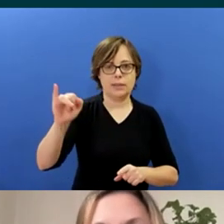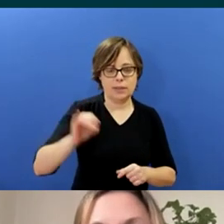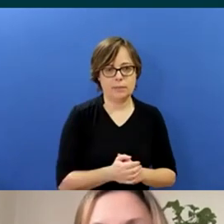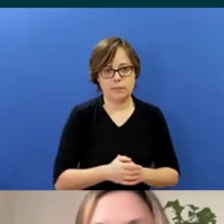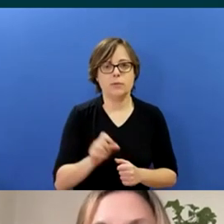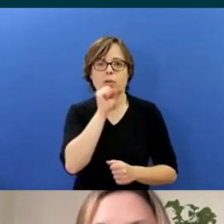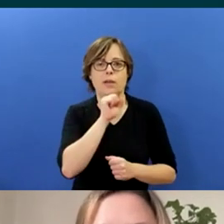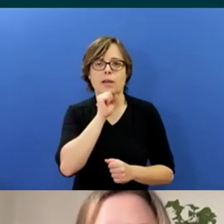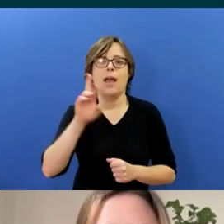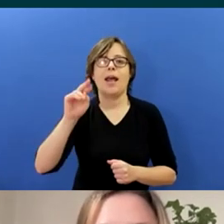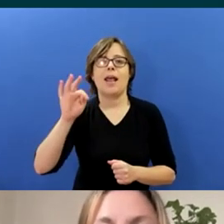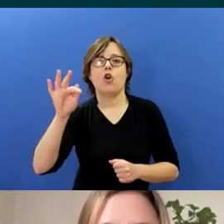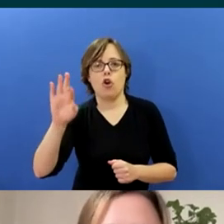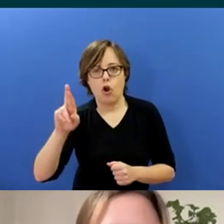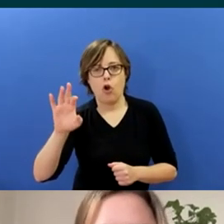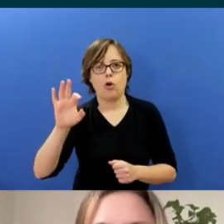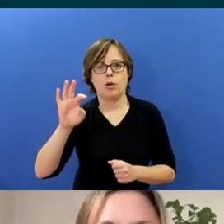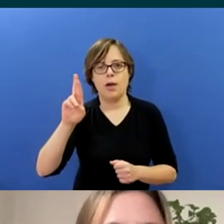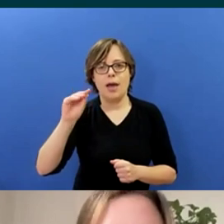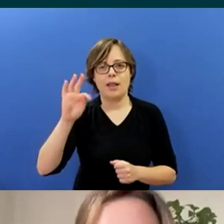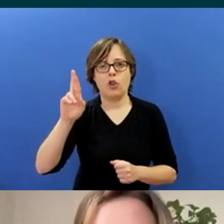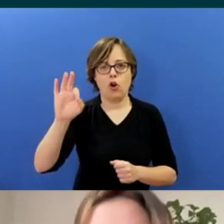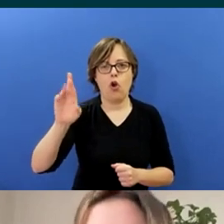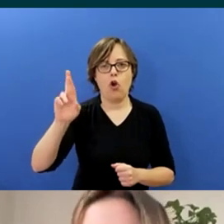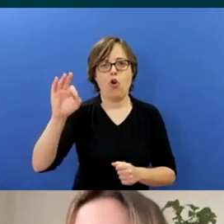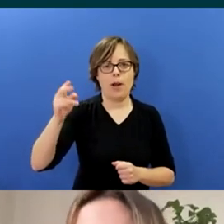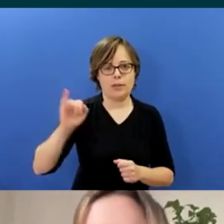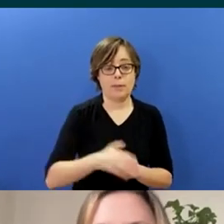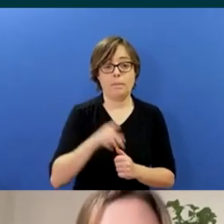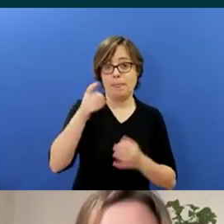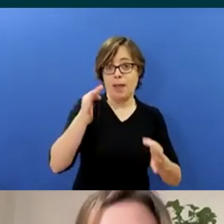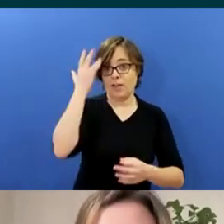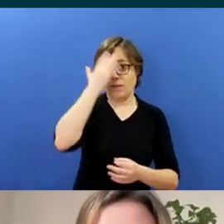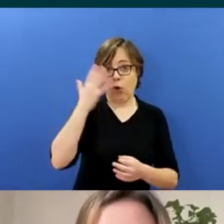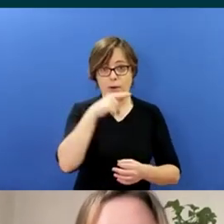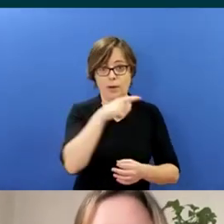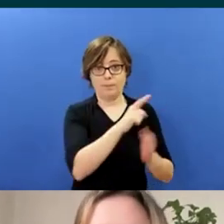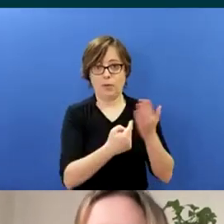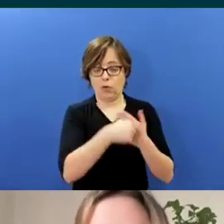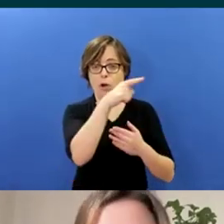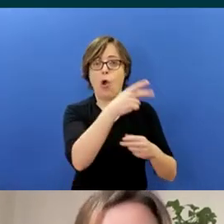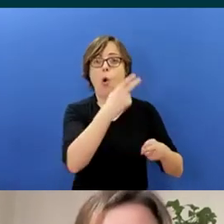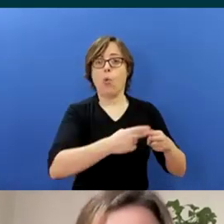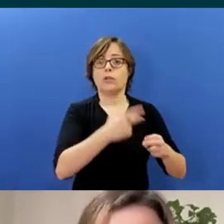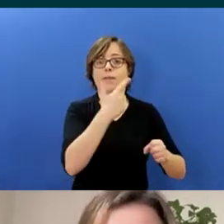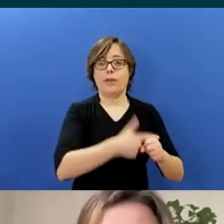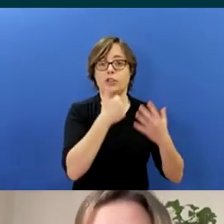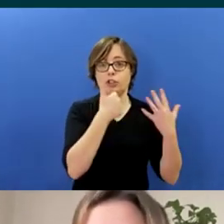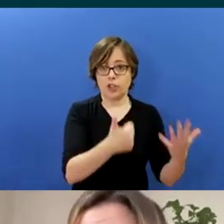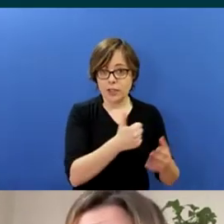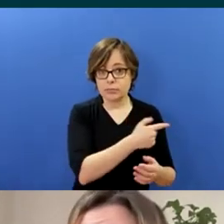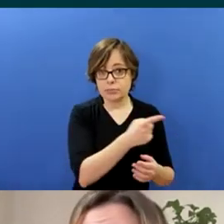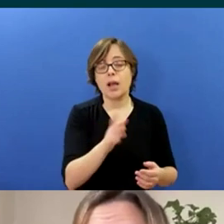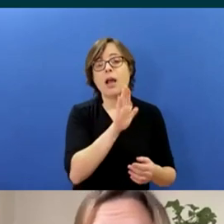Now imagine that all 26 cousins have different tastes, culinary backgrounds, some more liberal with